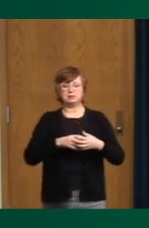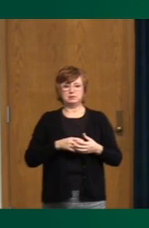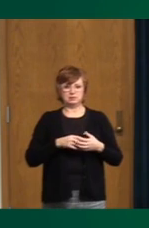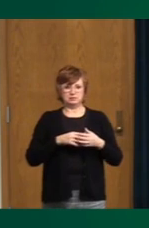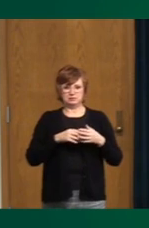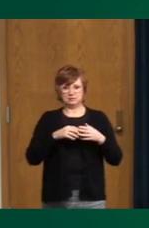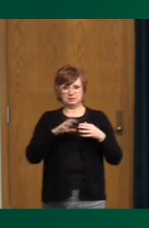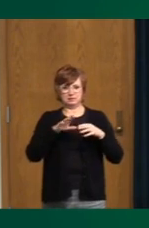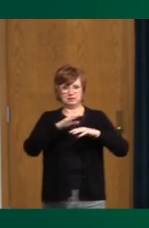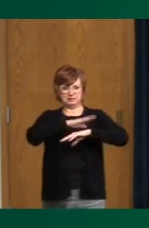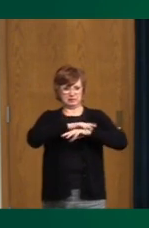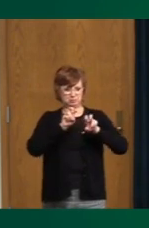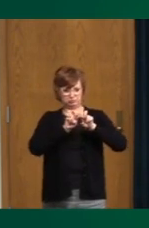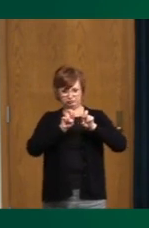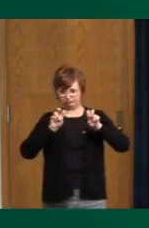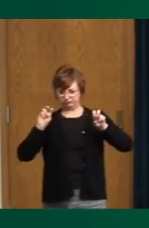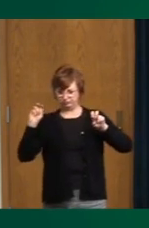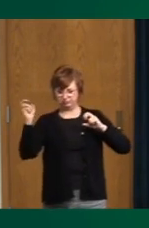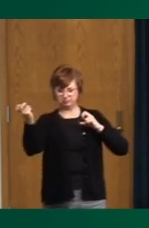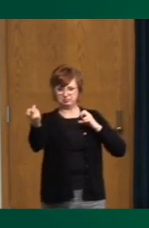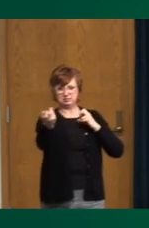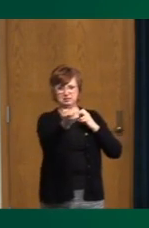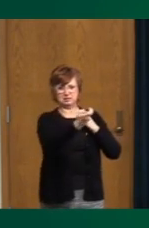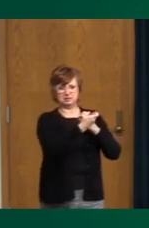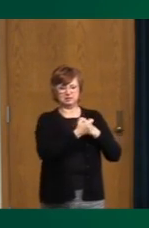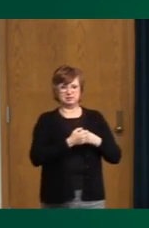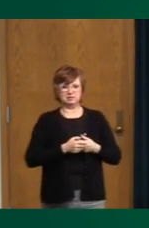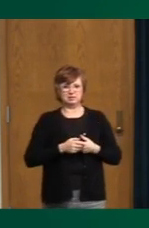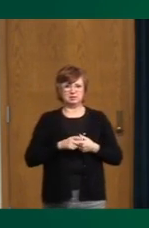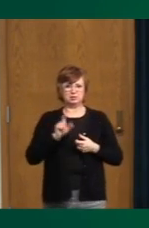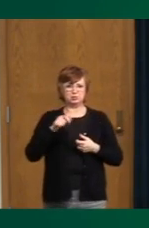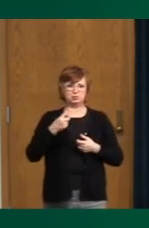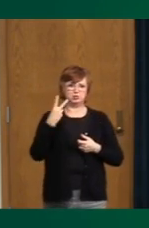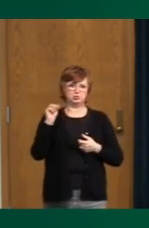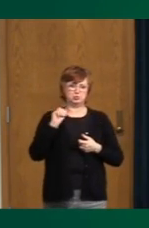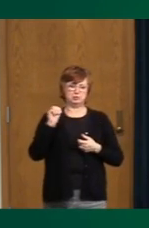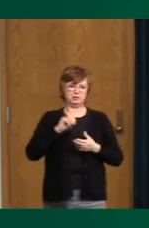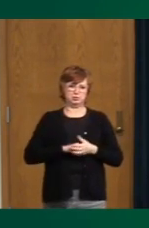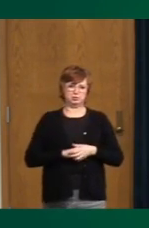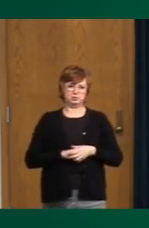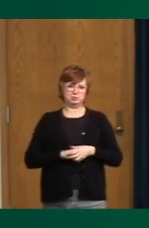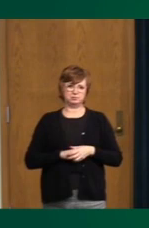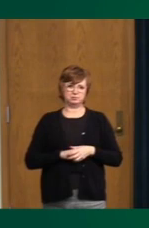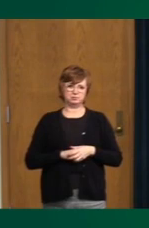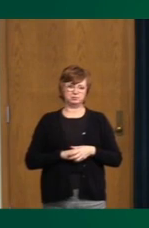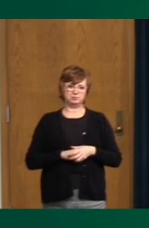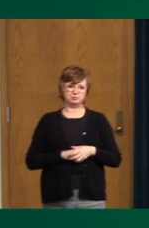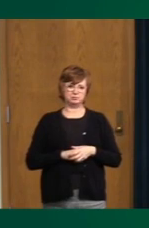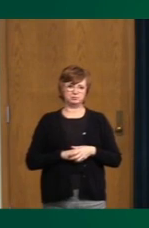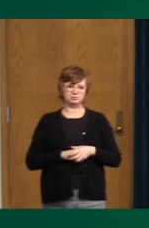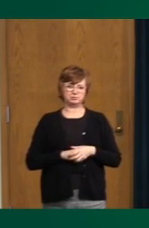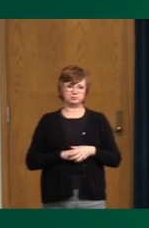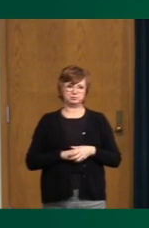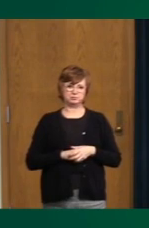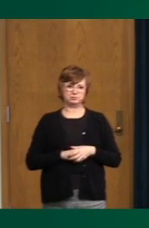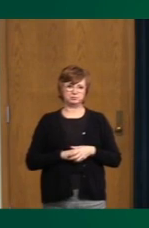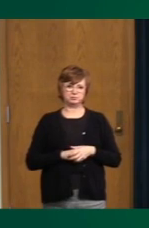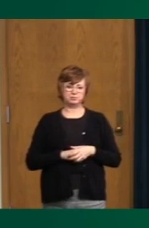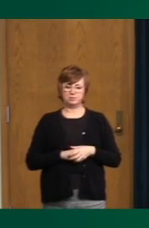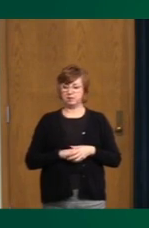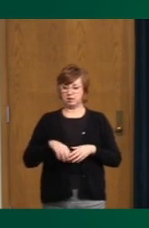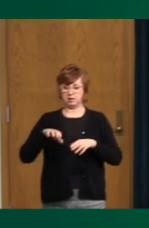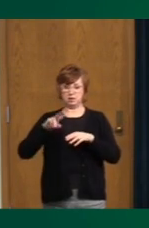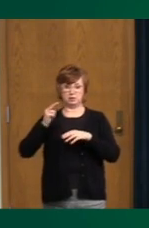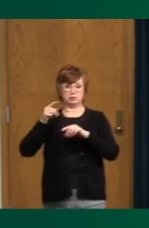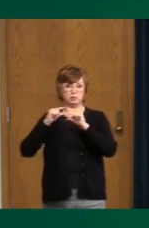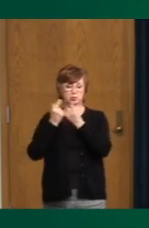sitting, not a decent distance apart, ideally 2 meters, I think we need to think about that. Similarly, if there's another group somewhere who's